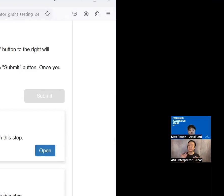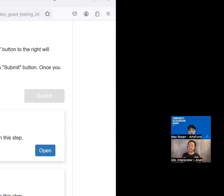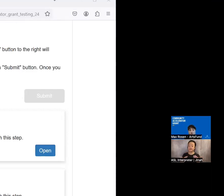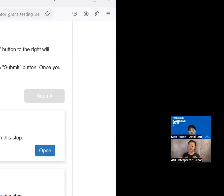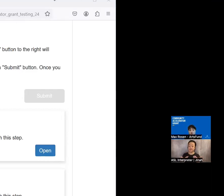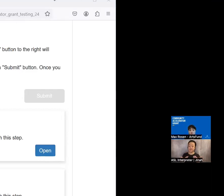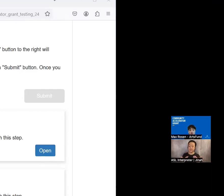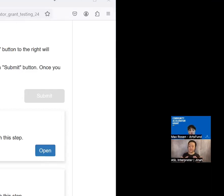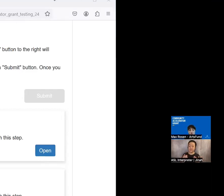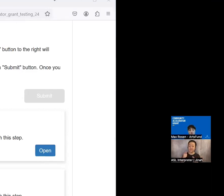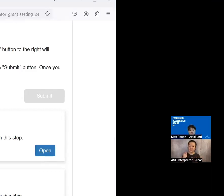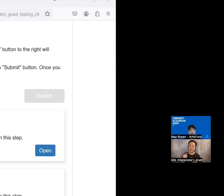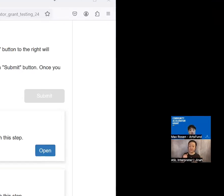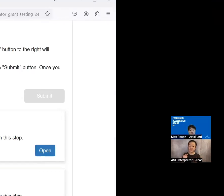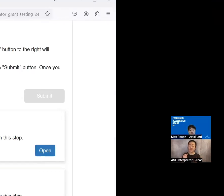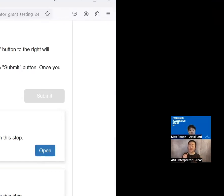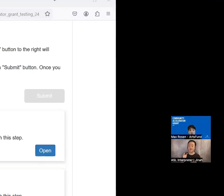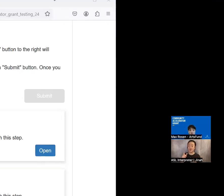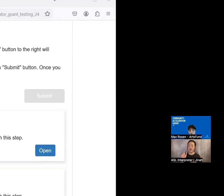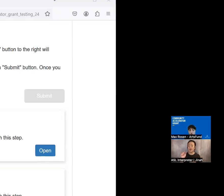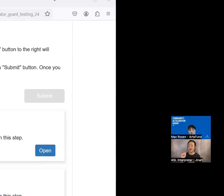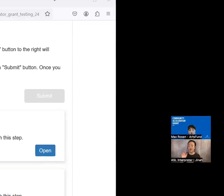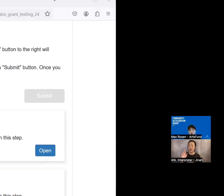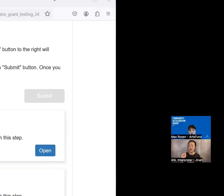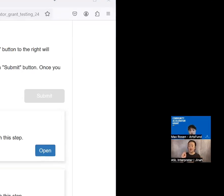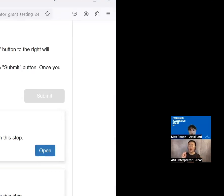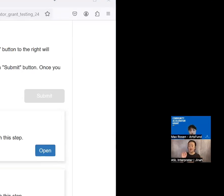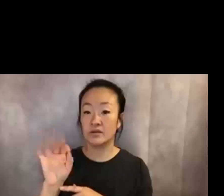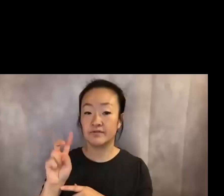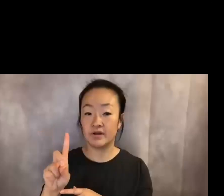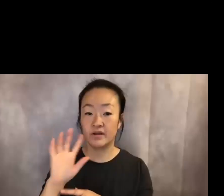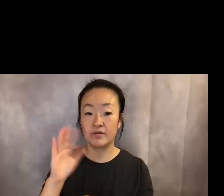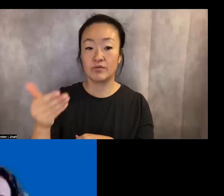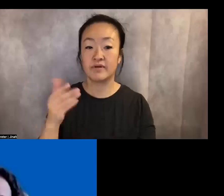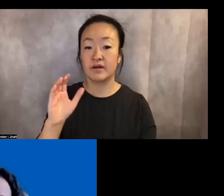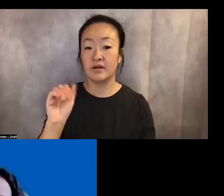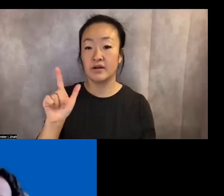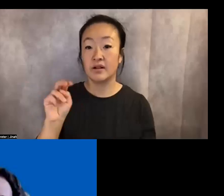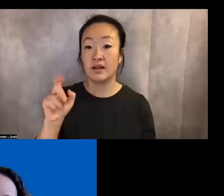Strategic Initiatives and Communications, Calandra Childers, on screen.